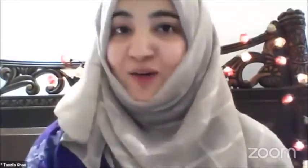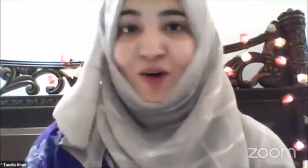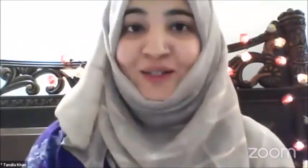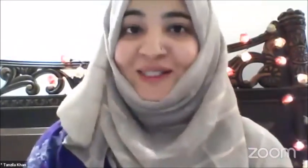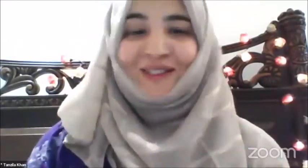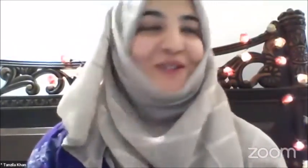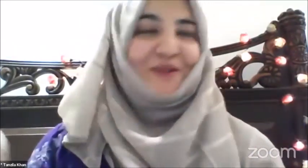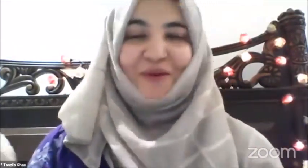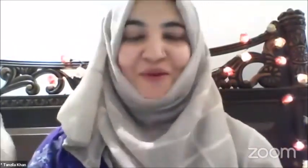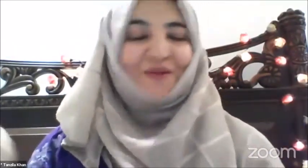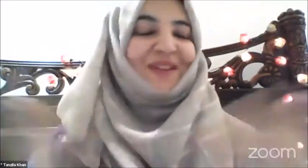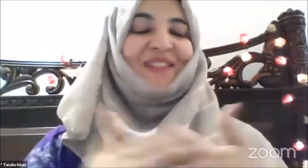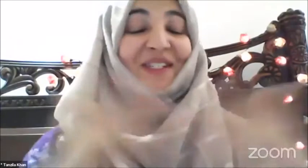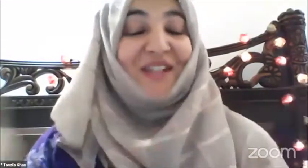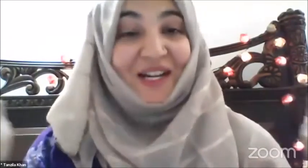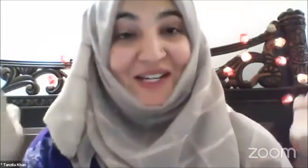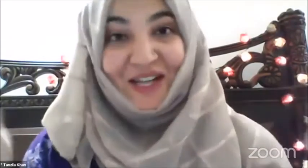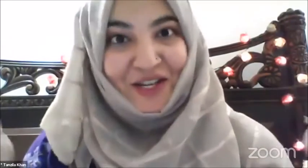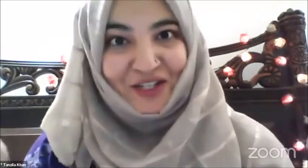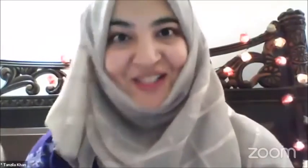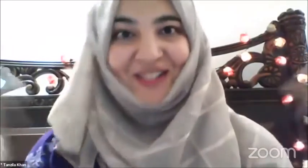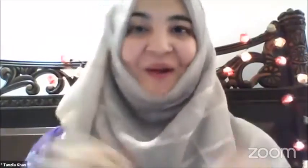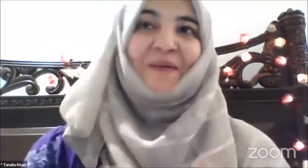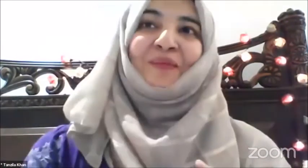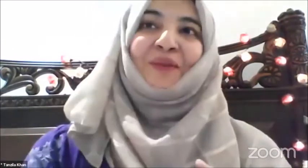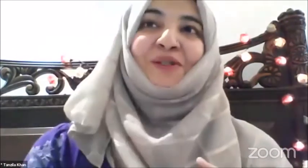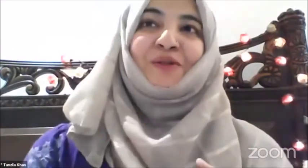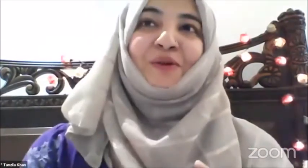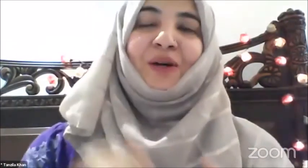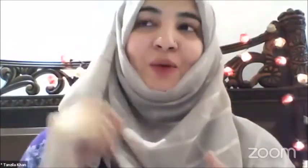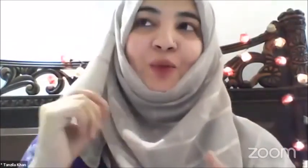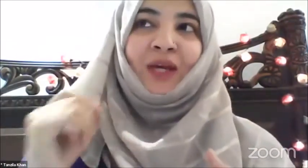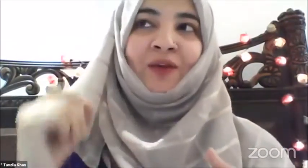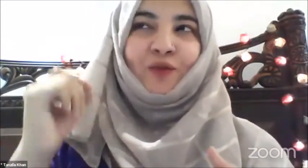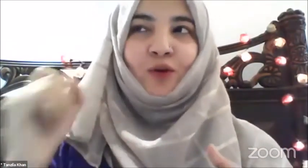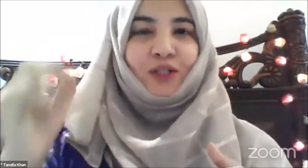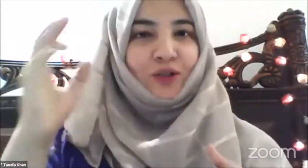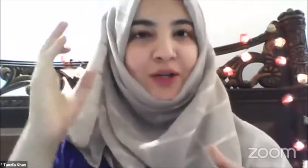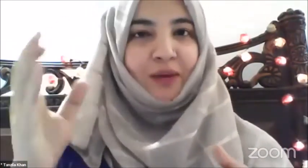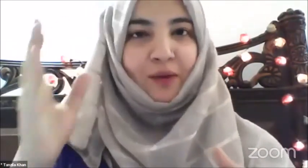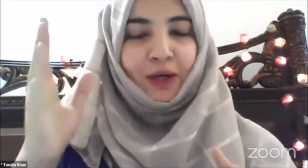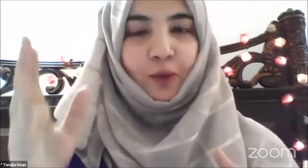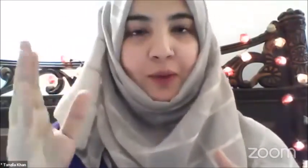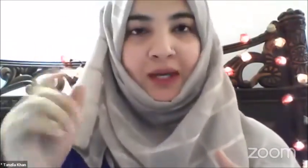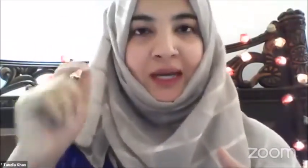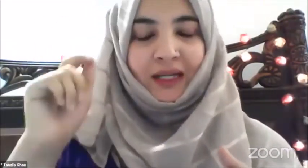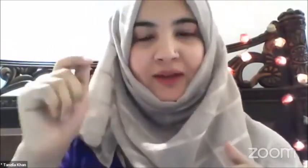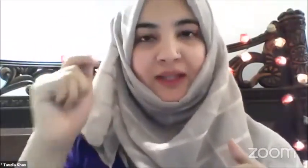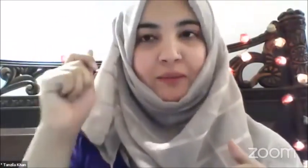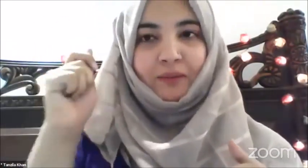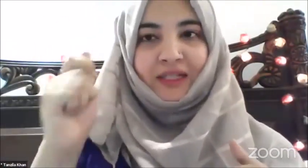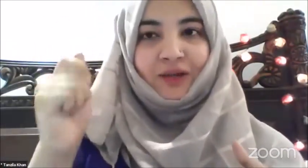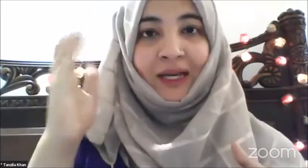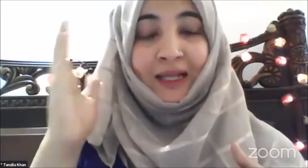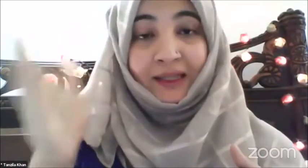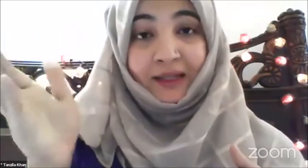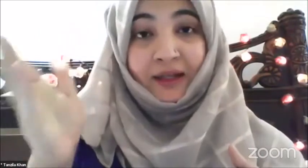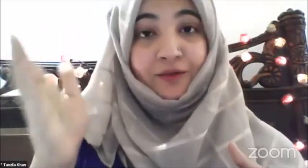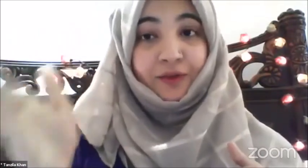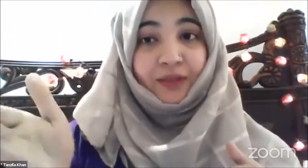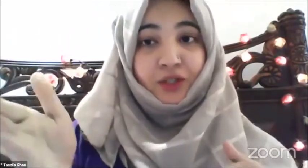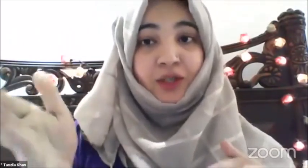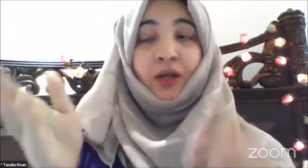entire colony, no, their entire nation. So we focused on empowering women and giving them menstrual